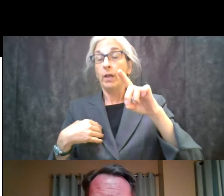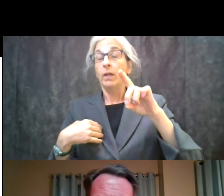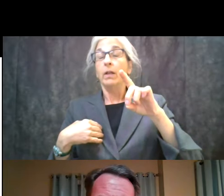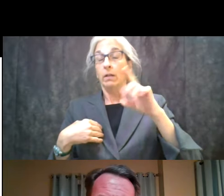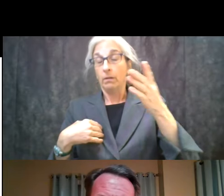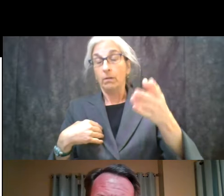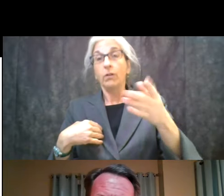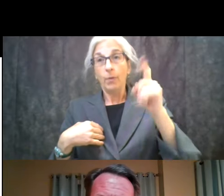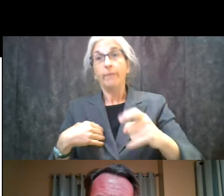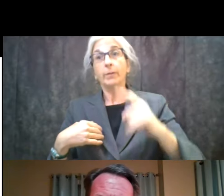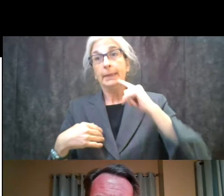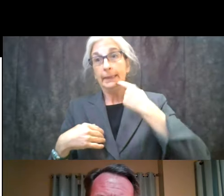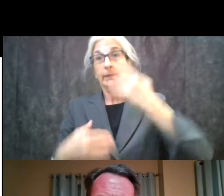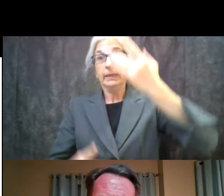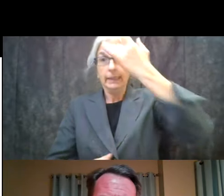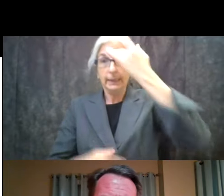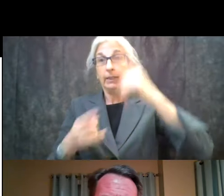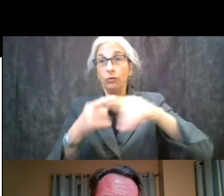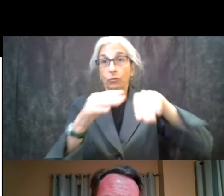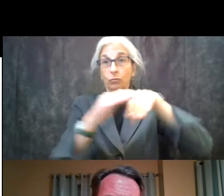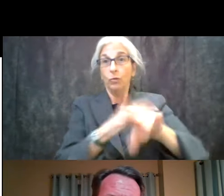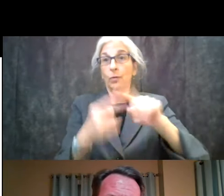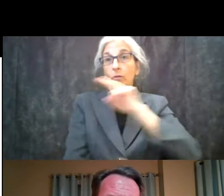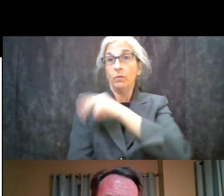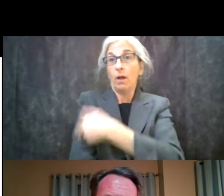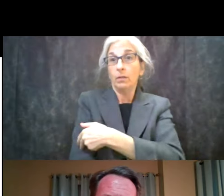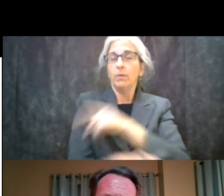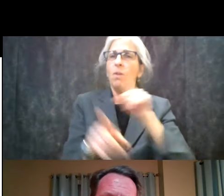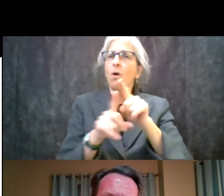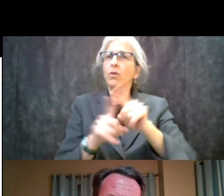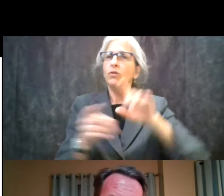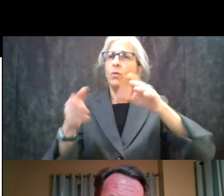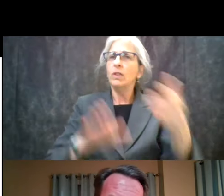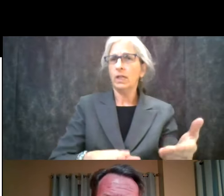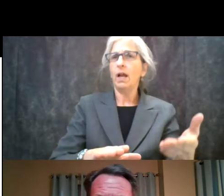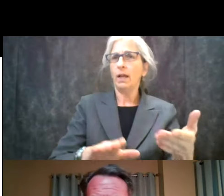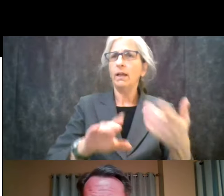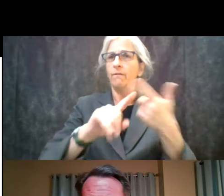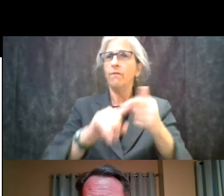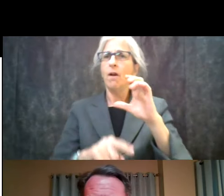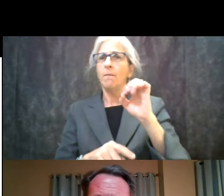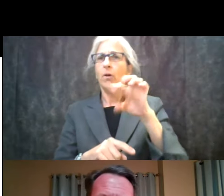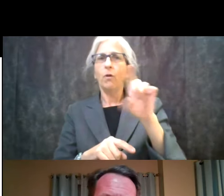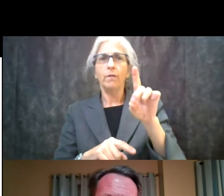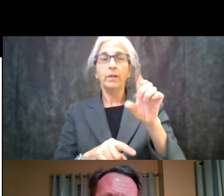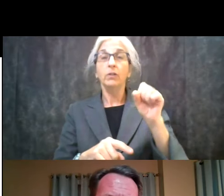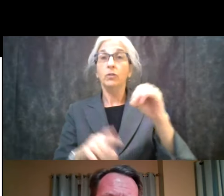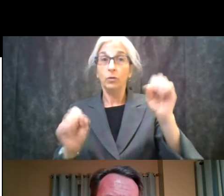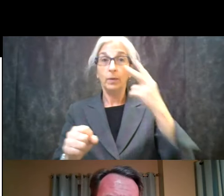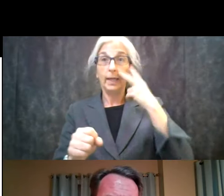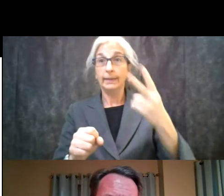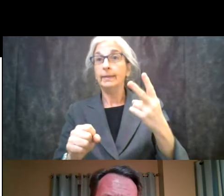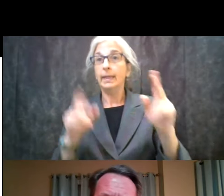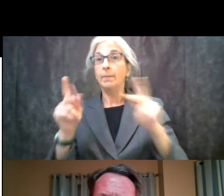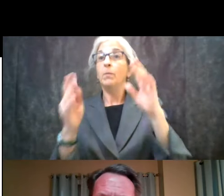of COVID. But those data are shown here. So you can see that in patients with cancer or without cancer,